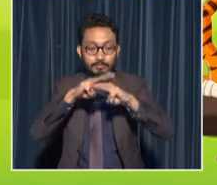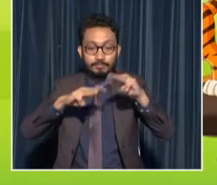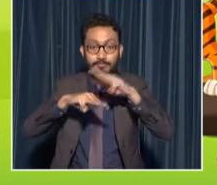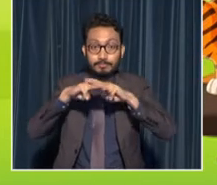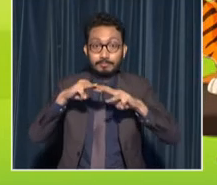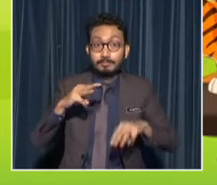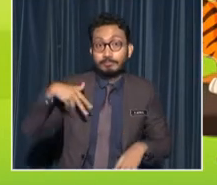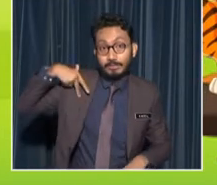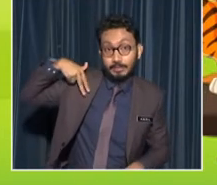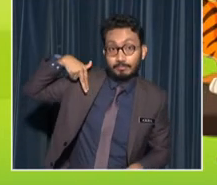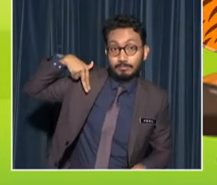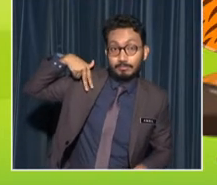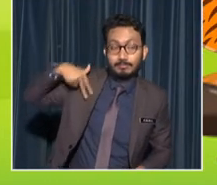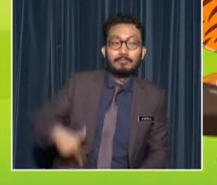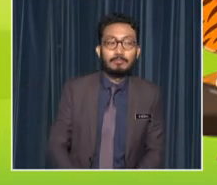feet.